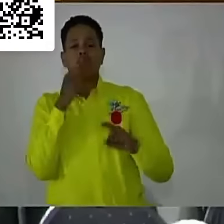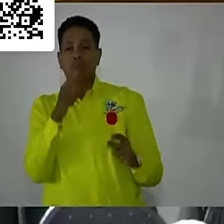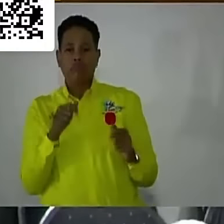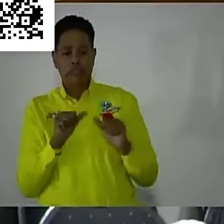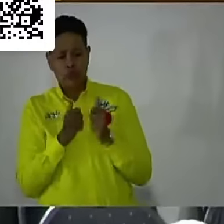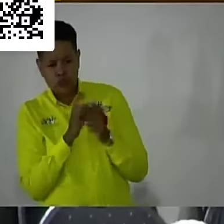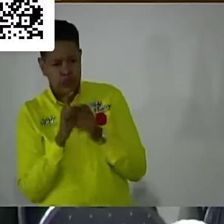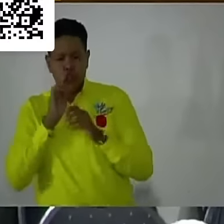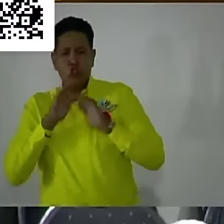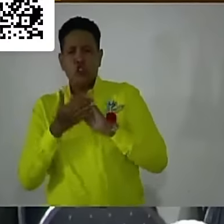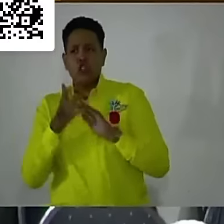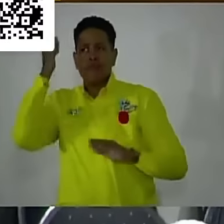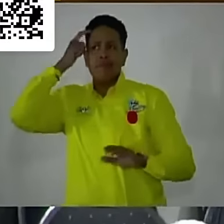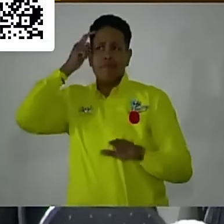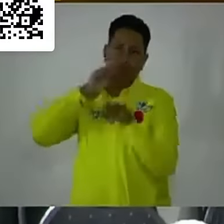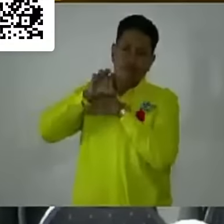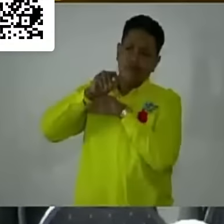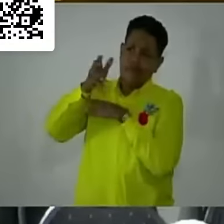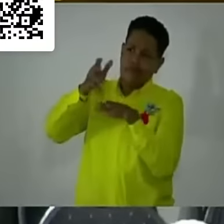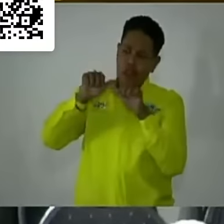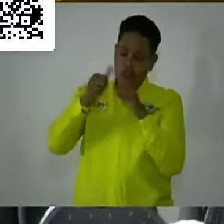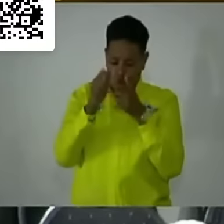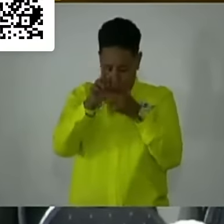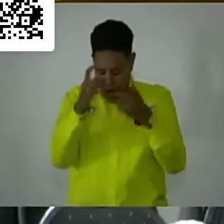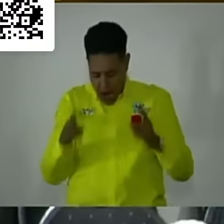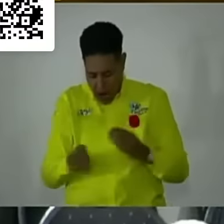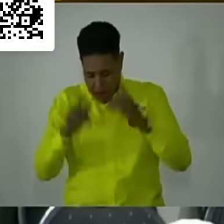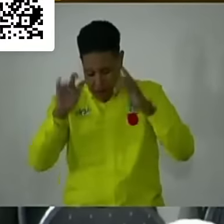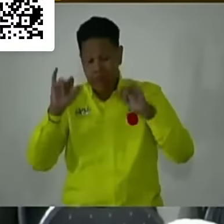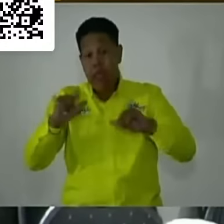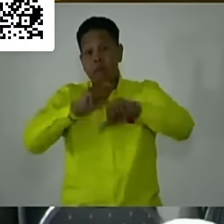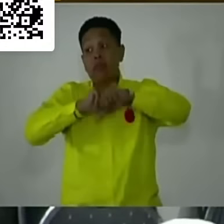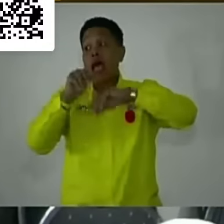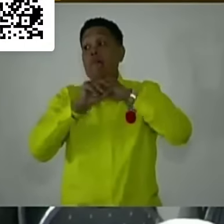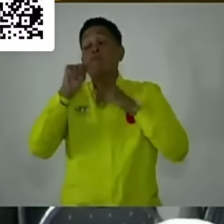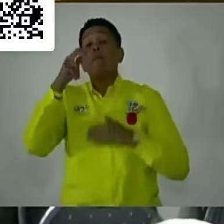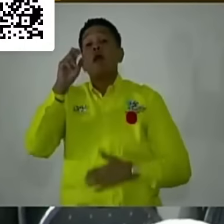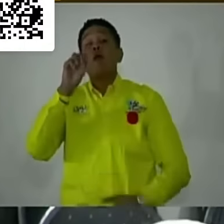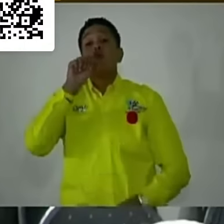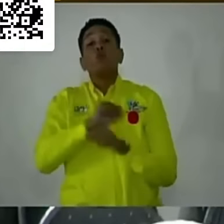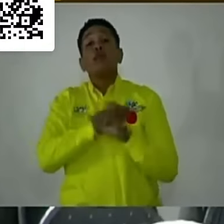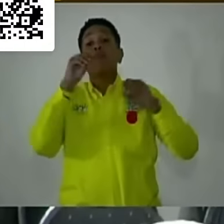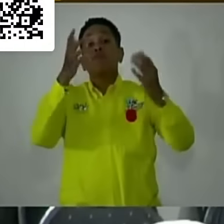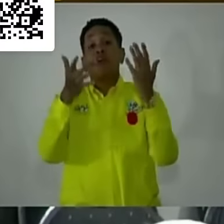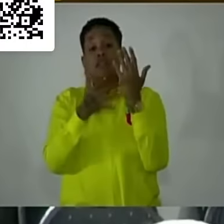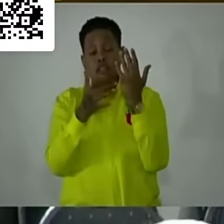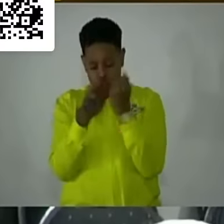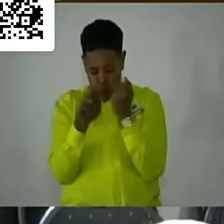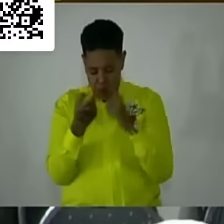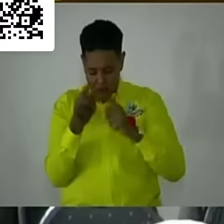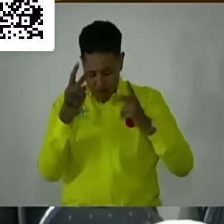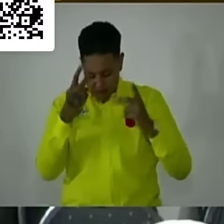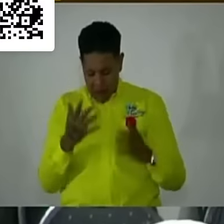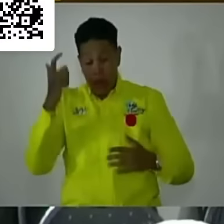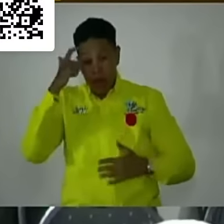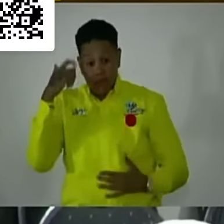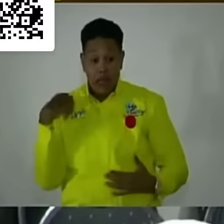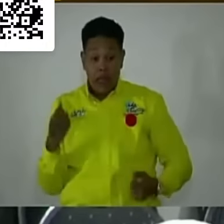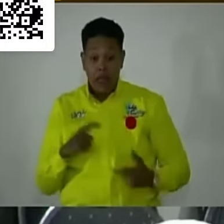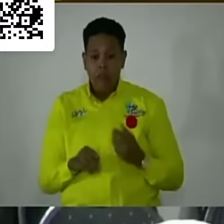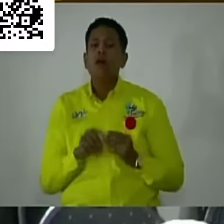and Jamaica Psychiatric Association. At the same time, PAHO is providing technical support through a visiting mental health